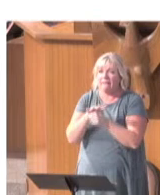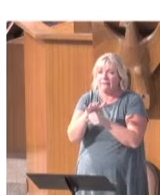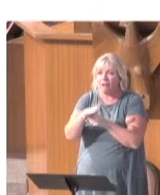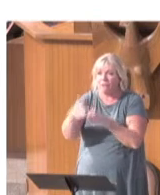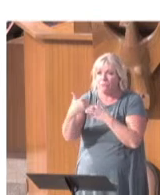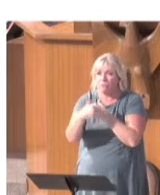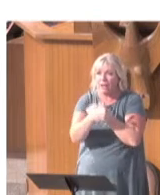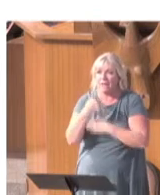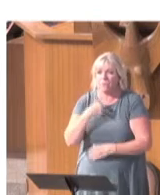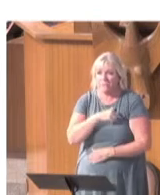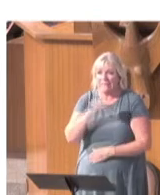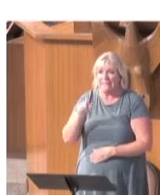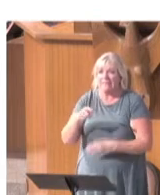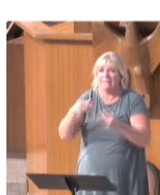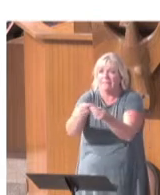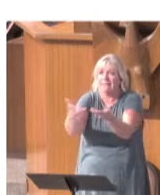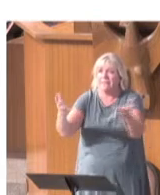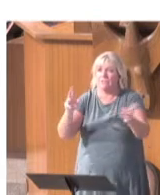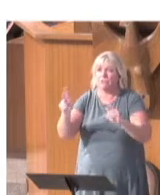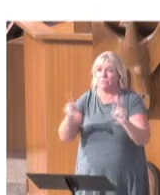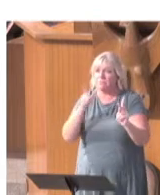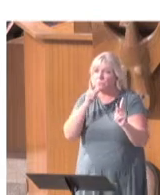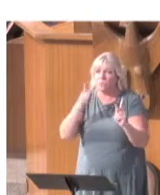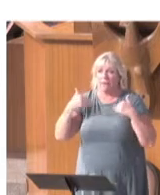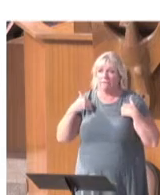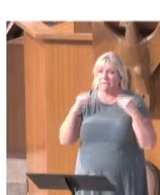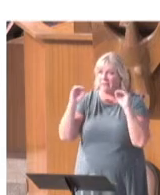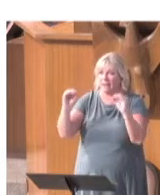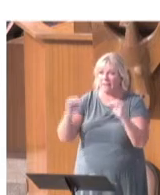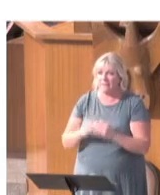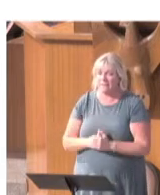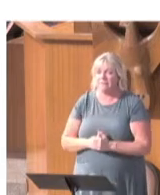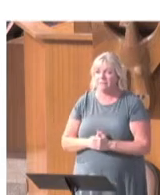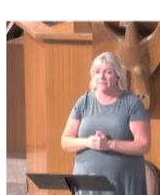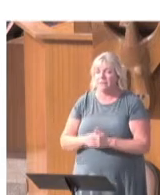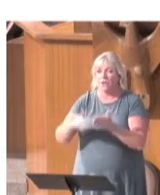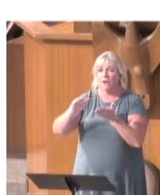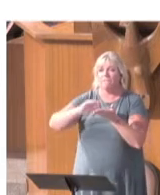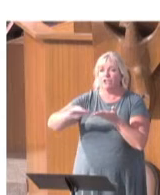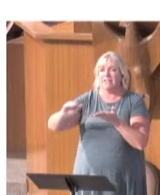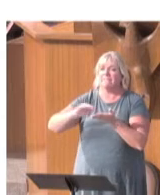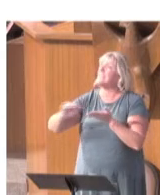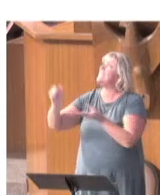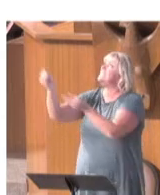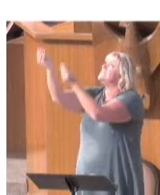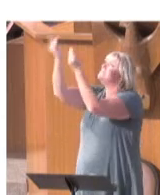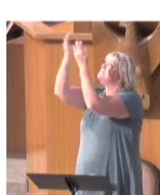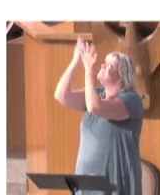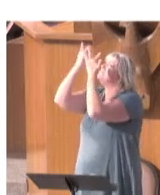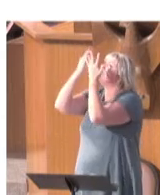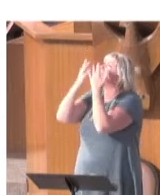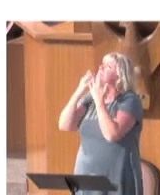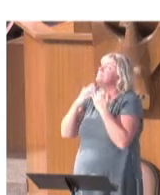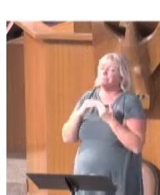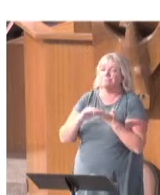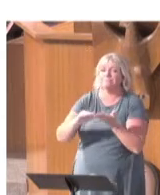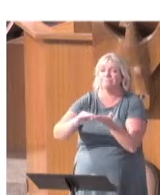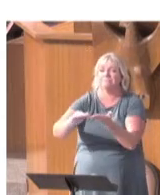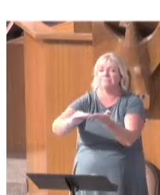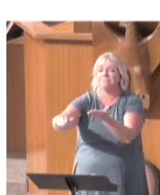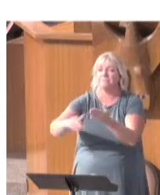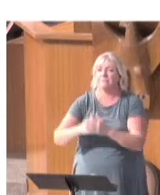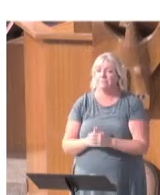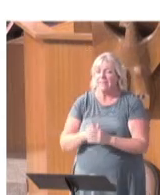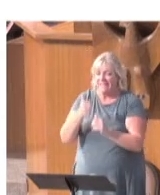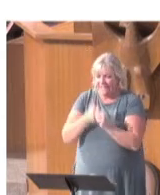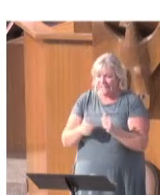need. Give it to those who have none. Let forgiveness flow like a river through us, from